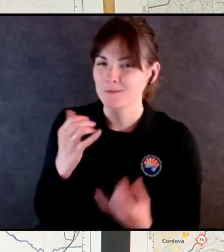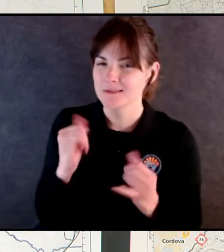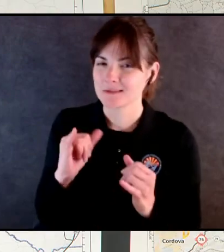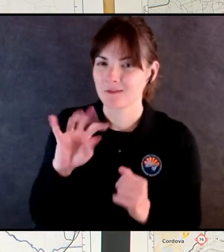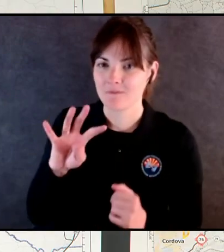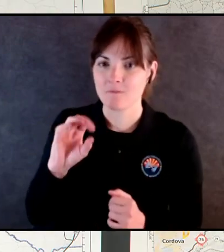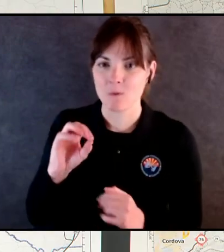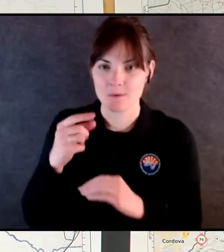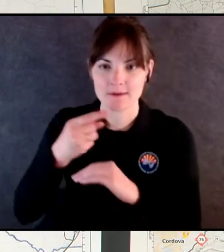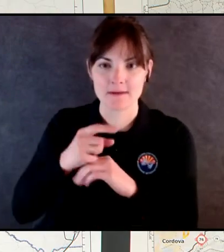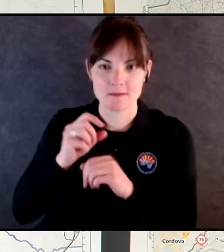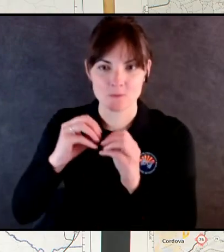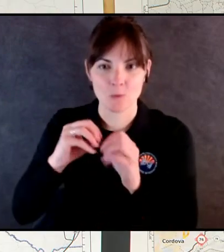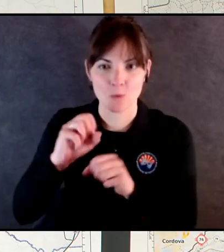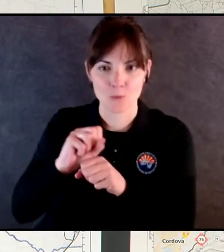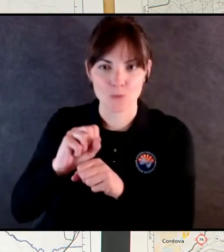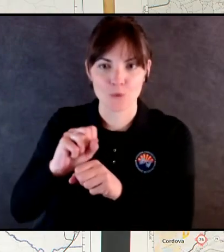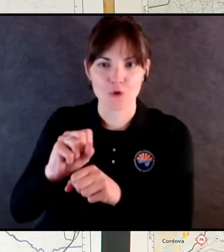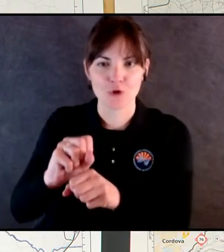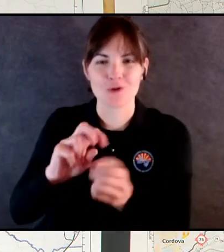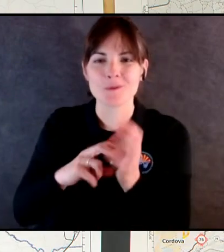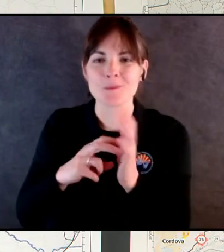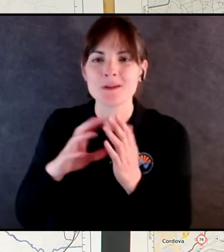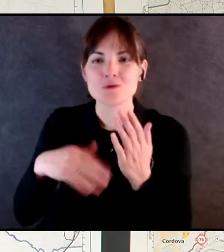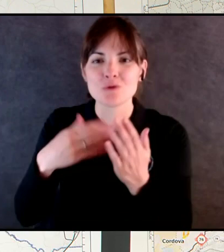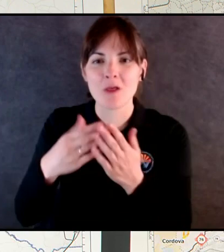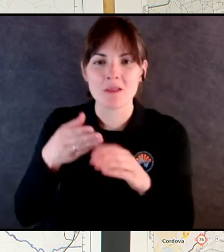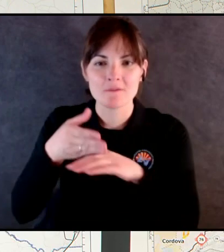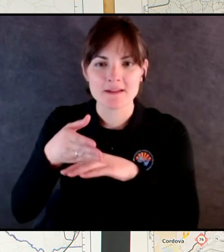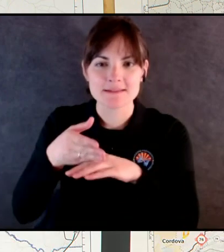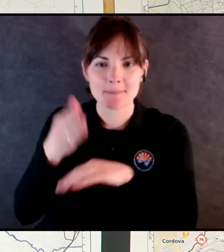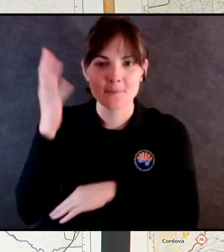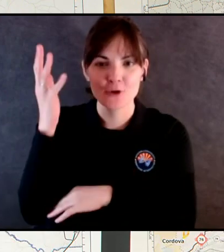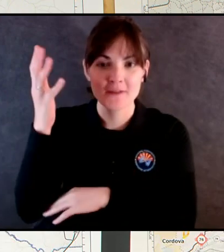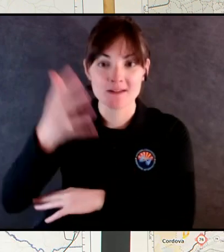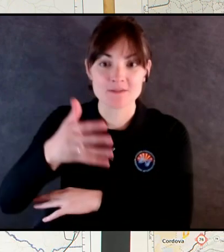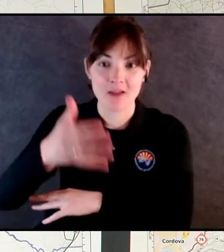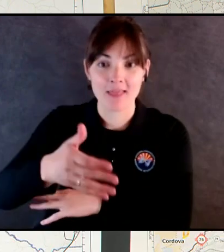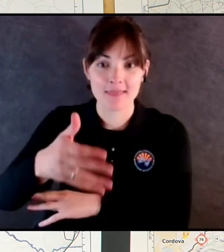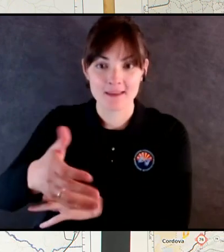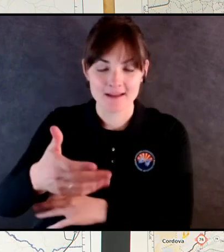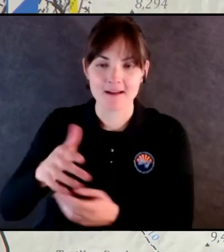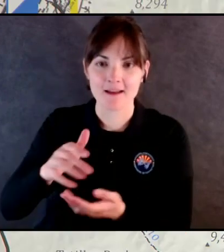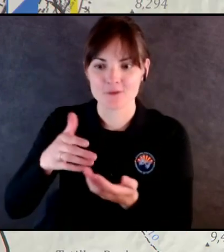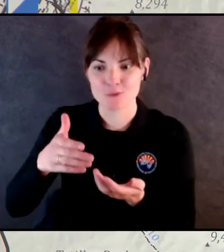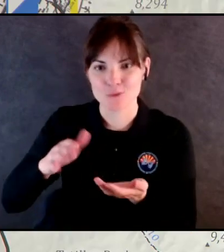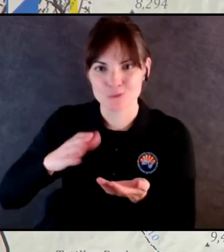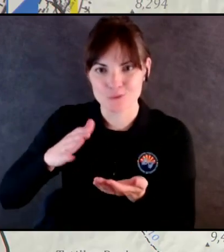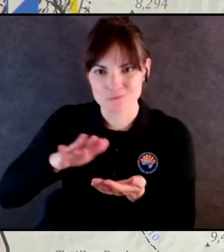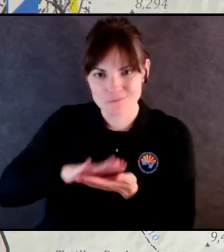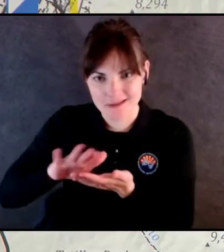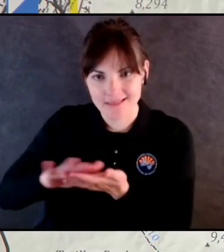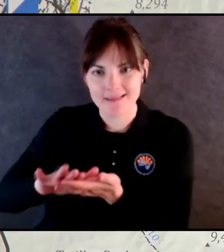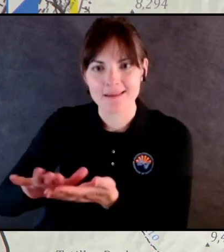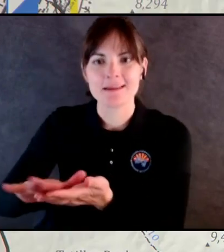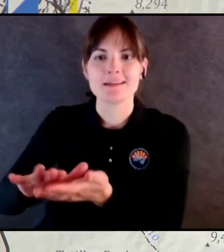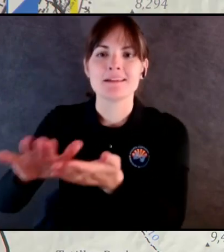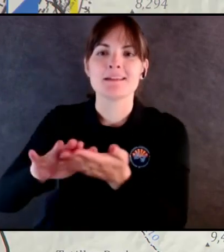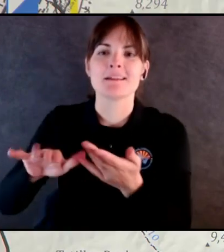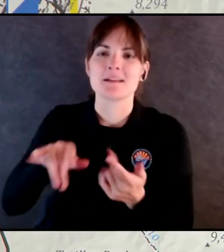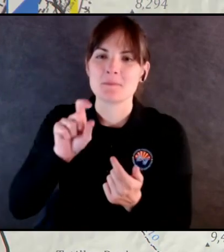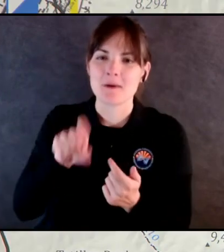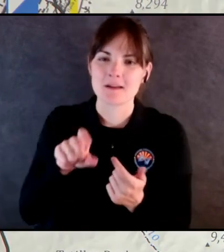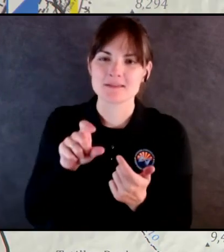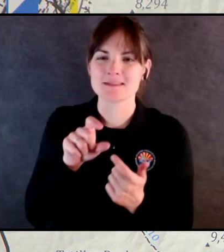fallen as far as timber on the ground for that shaded fuel break, the processing, skidding, tub grinding, mastication, and